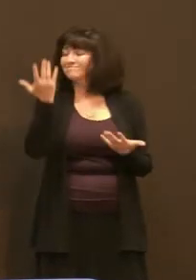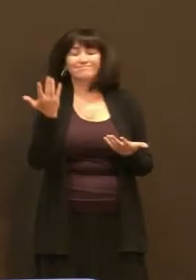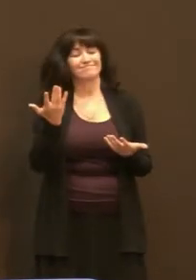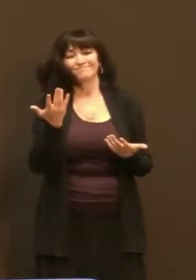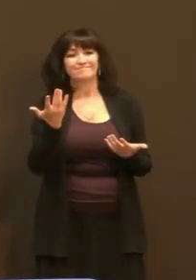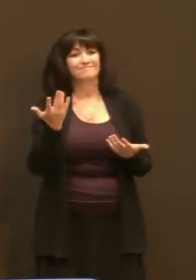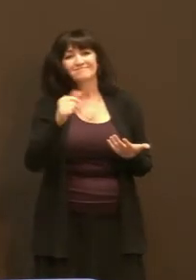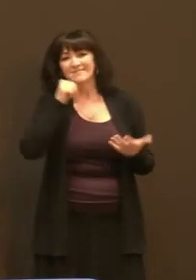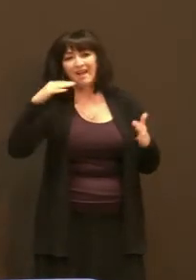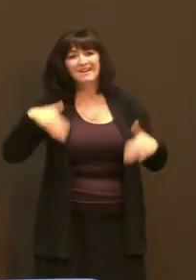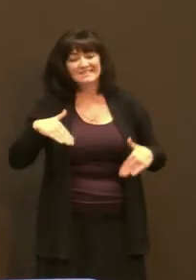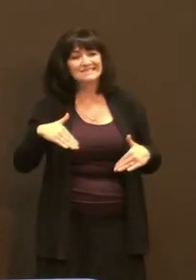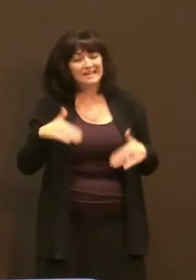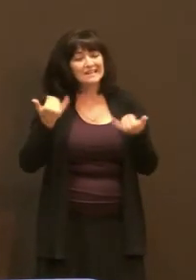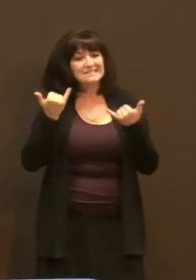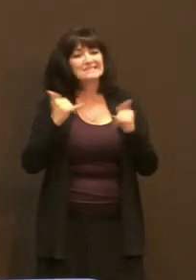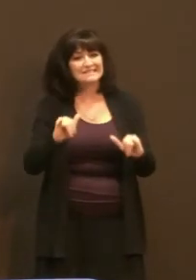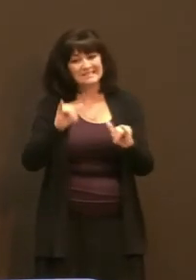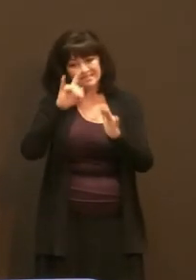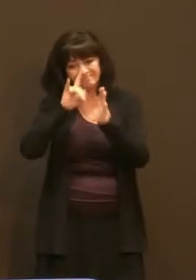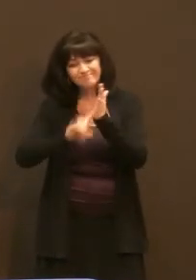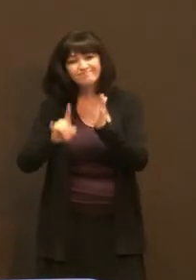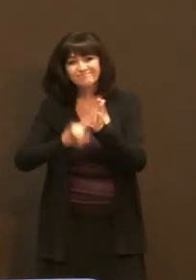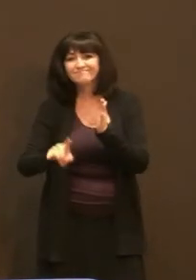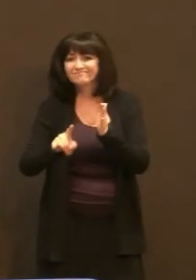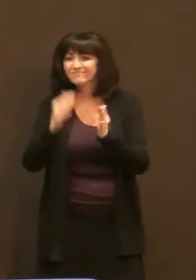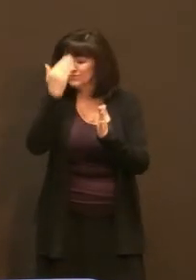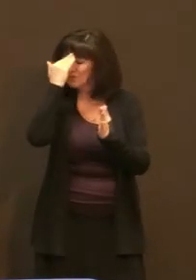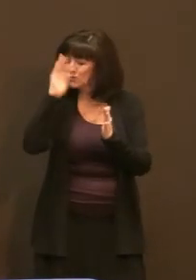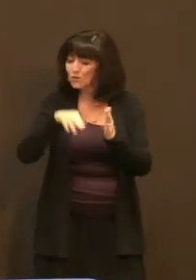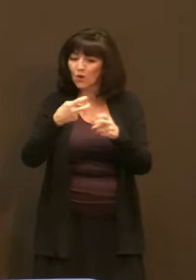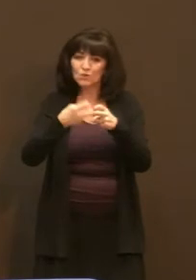on top of. A very difficult one, I must say,